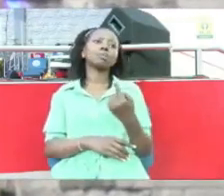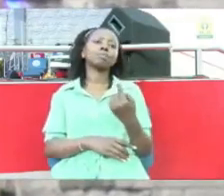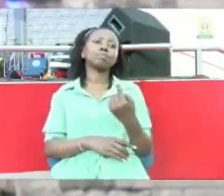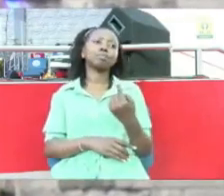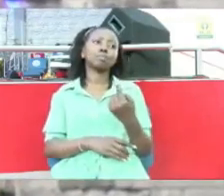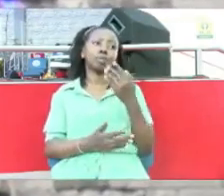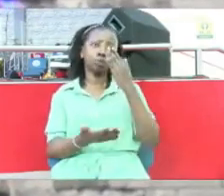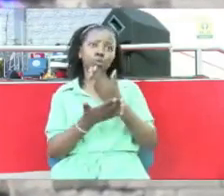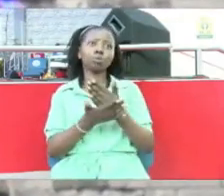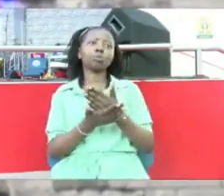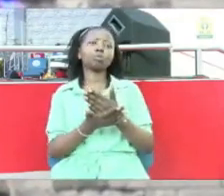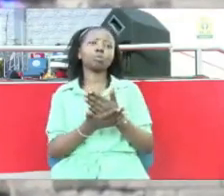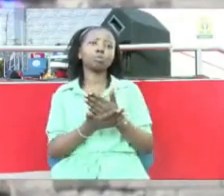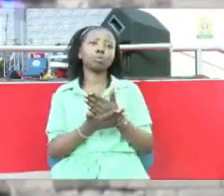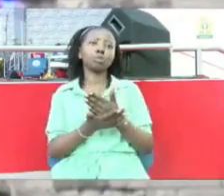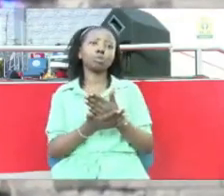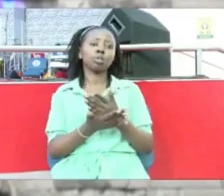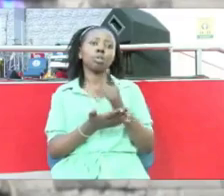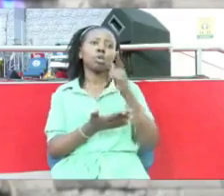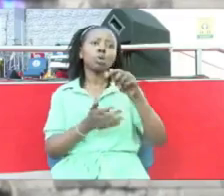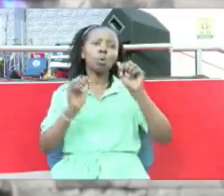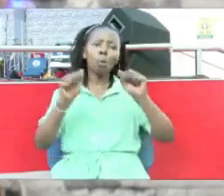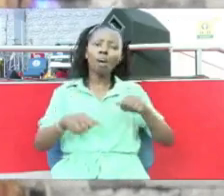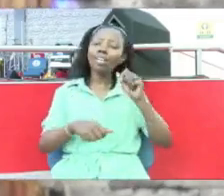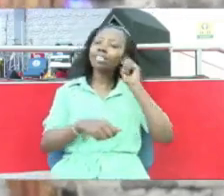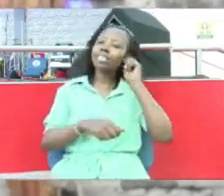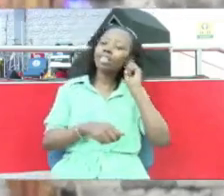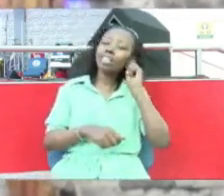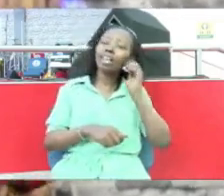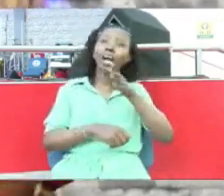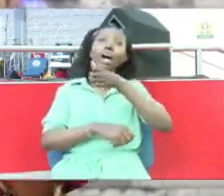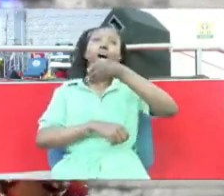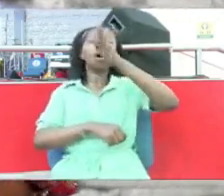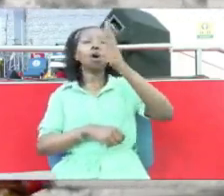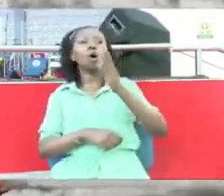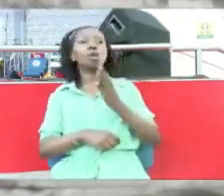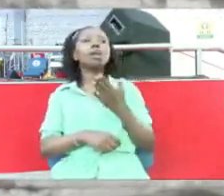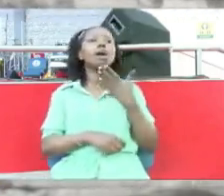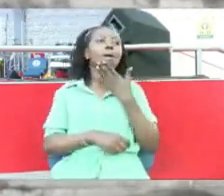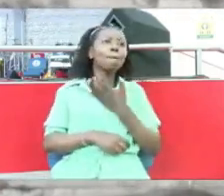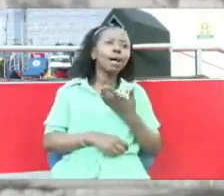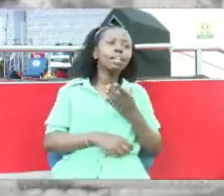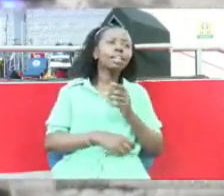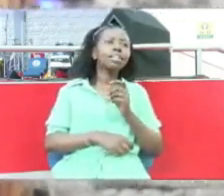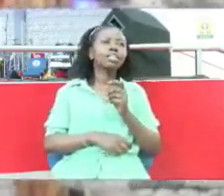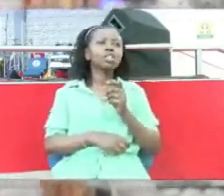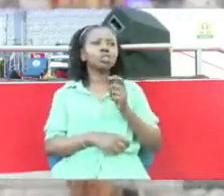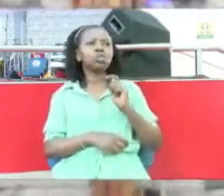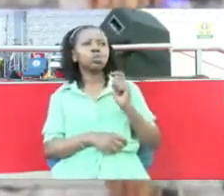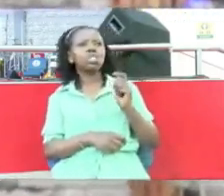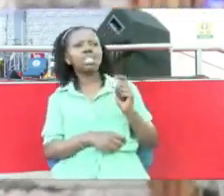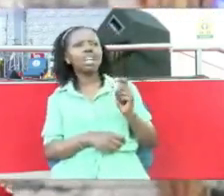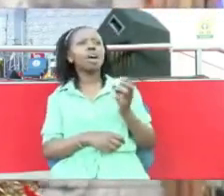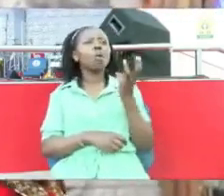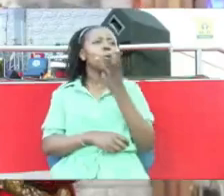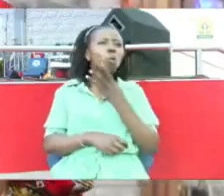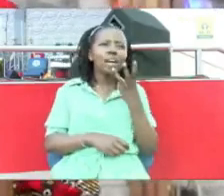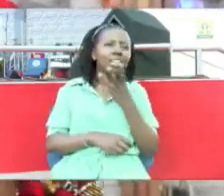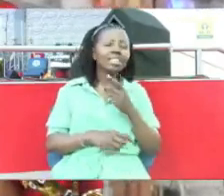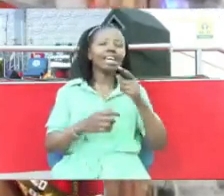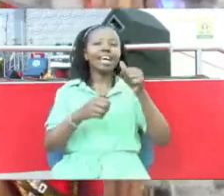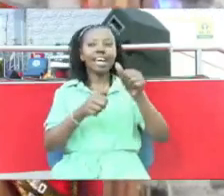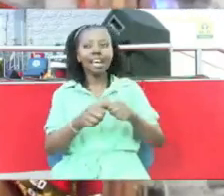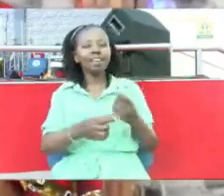yako Jumapili peke yako. You need to hear God on a Monday, on a Tuesday, on a Wednesday, every single day of the week.